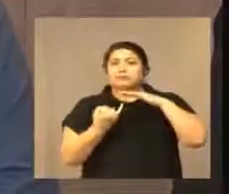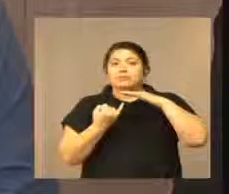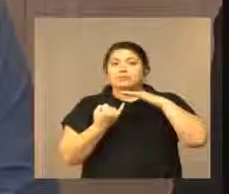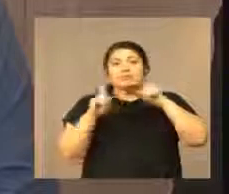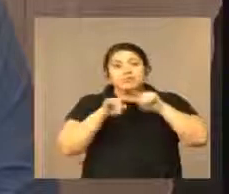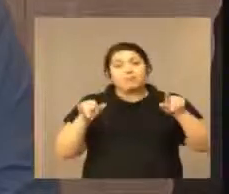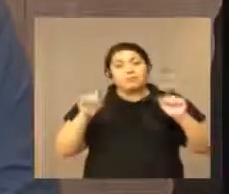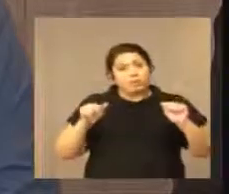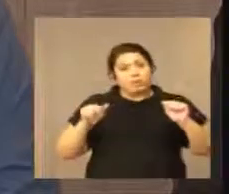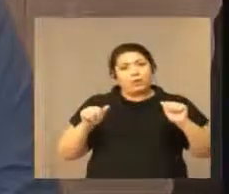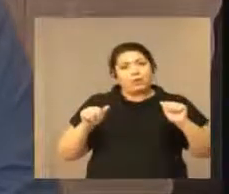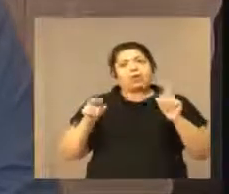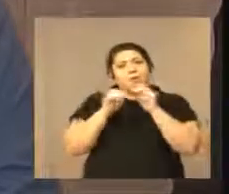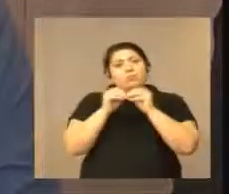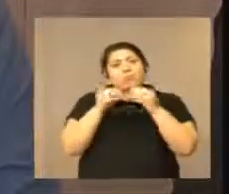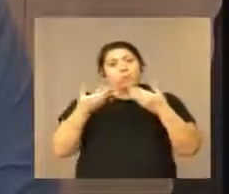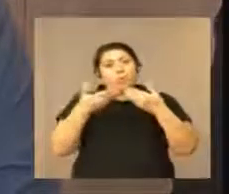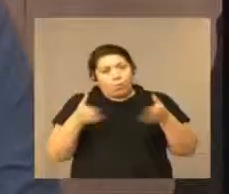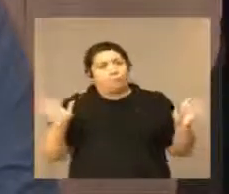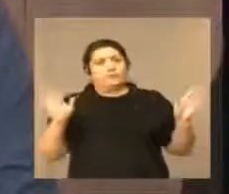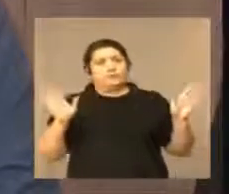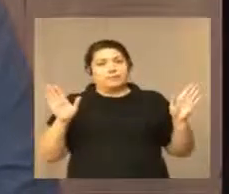opening in understanding just how